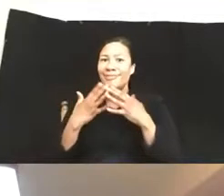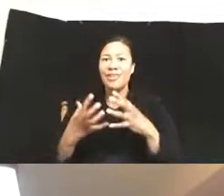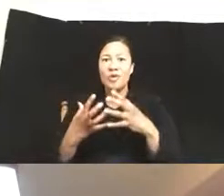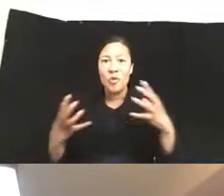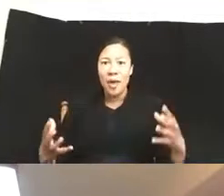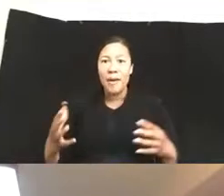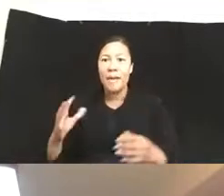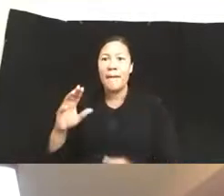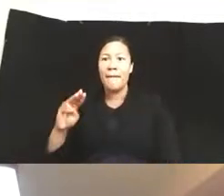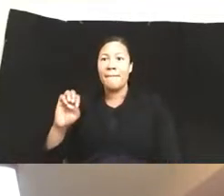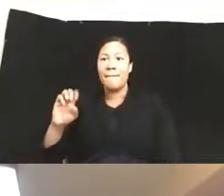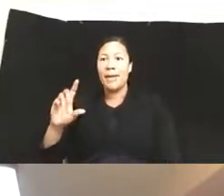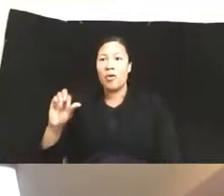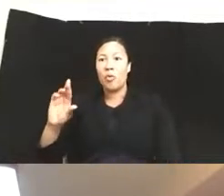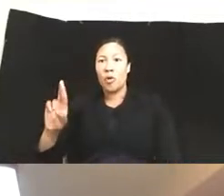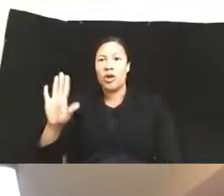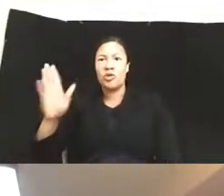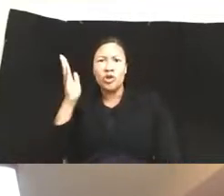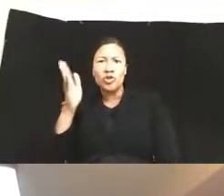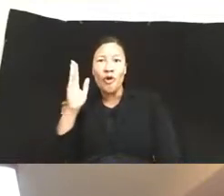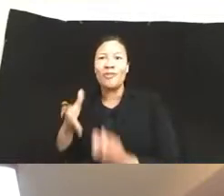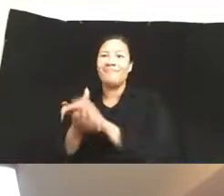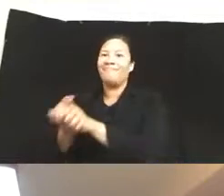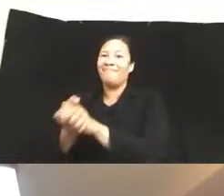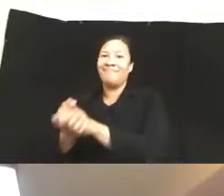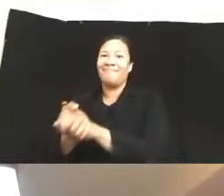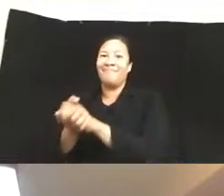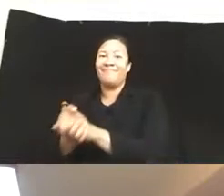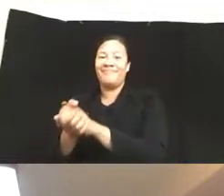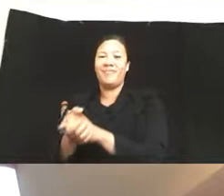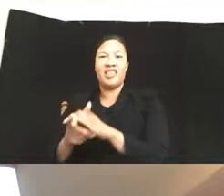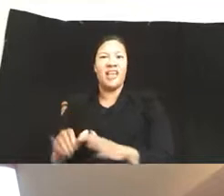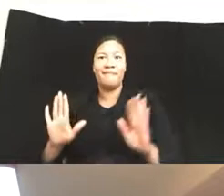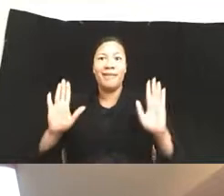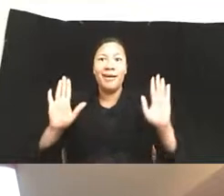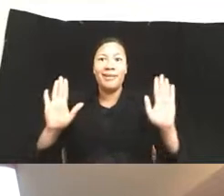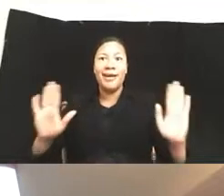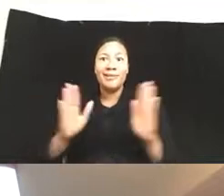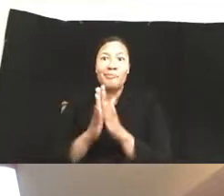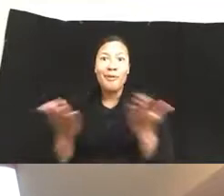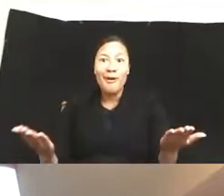for that talk, and congratulations on this fantastic book.